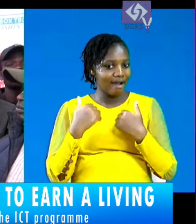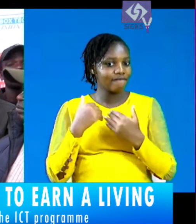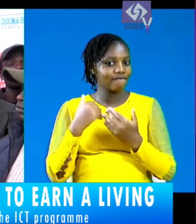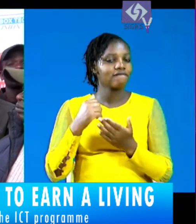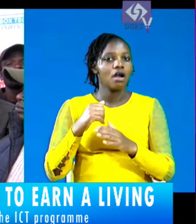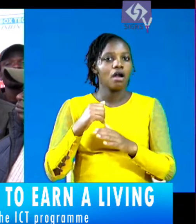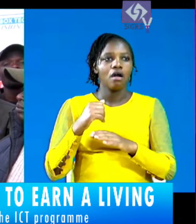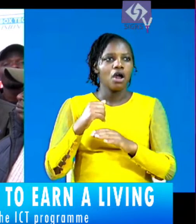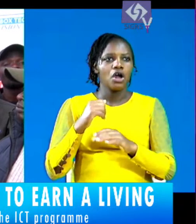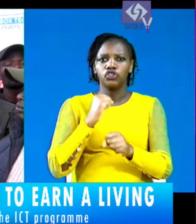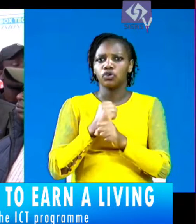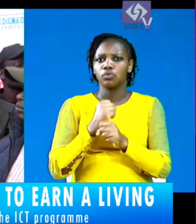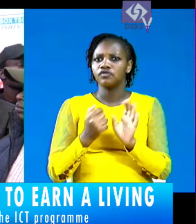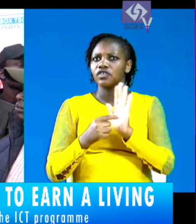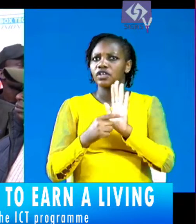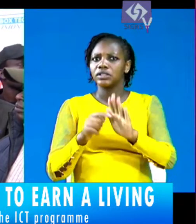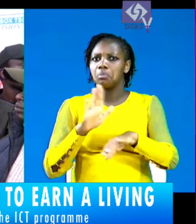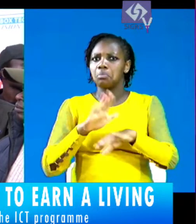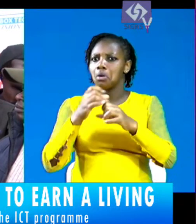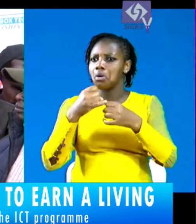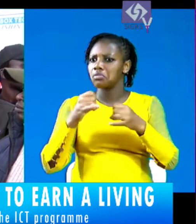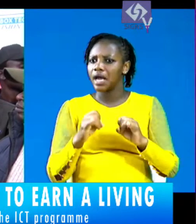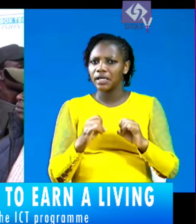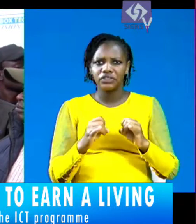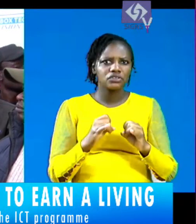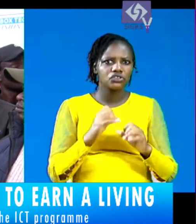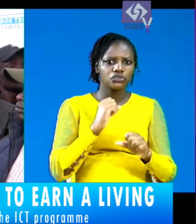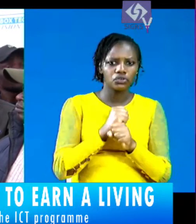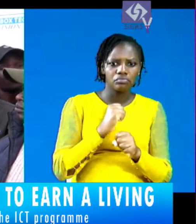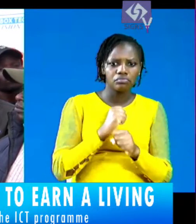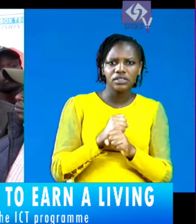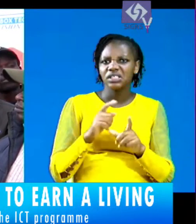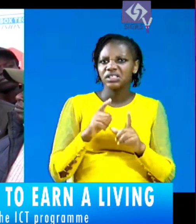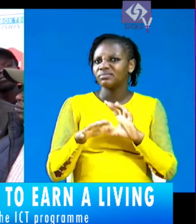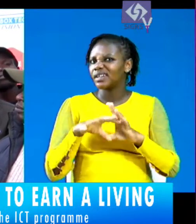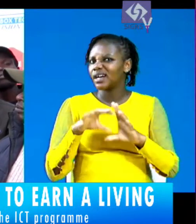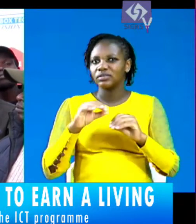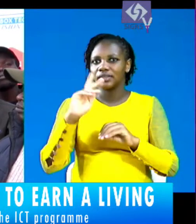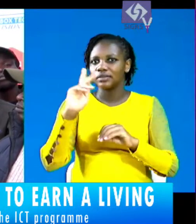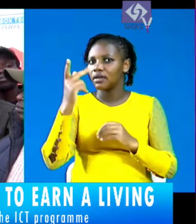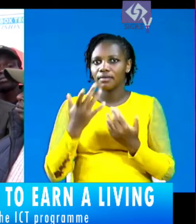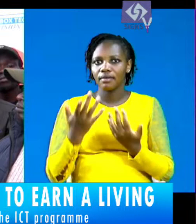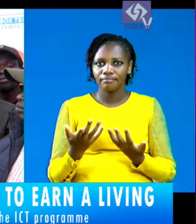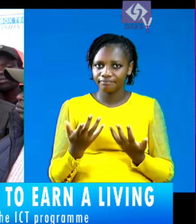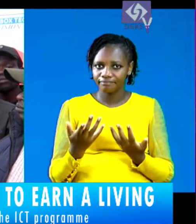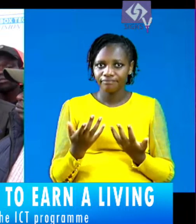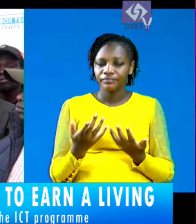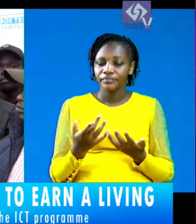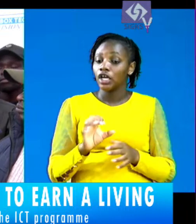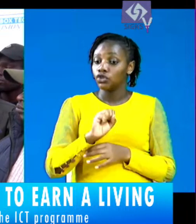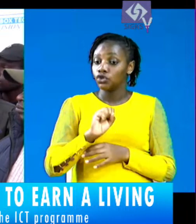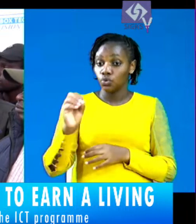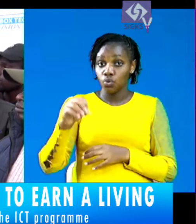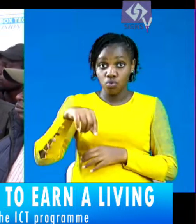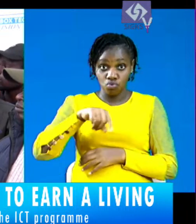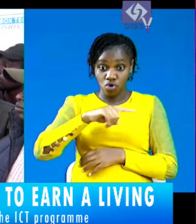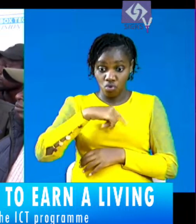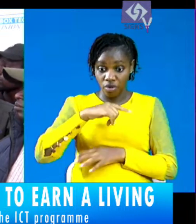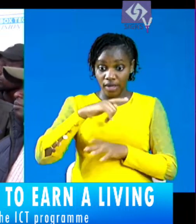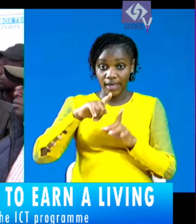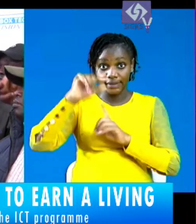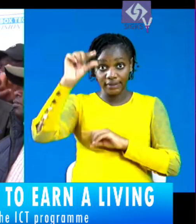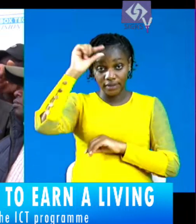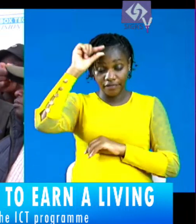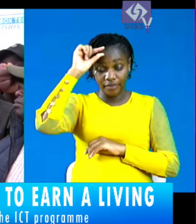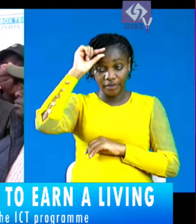online writing. They can even do jobs outside this country. So as a government, we